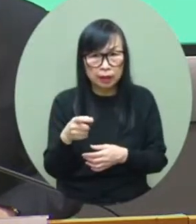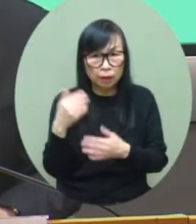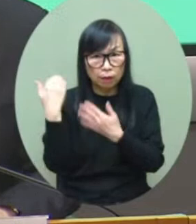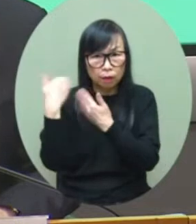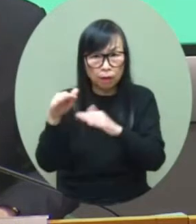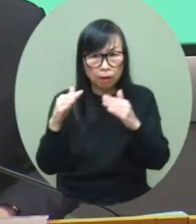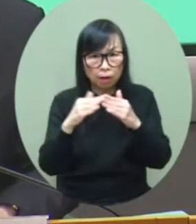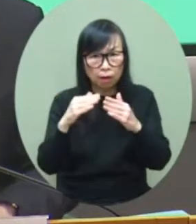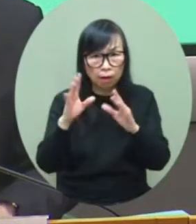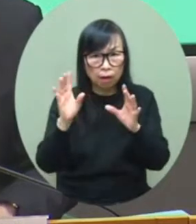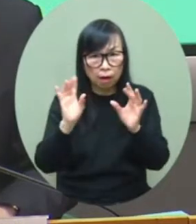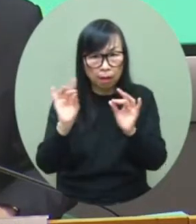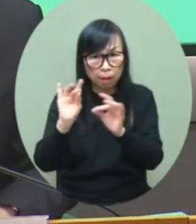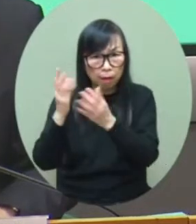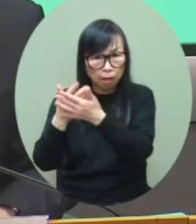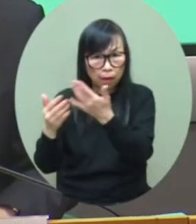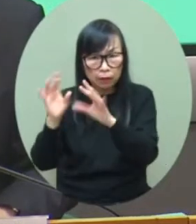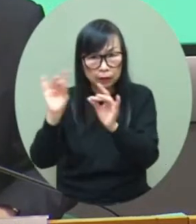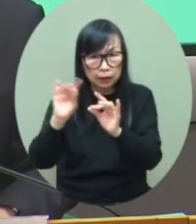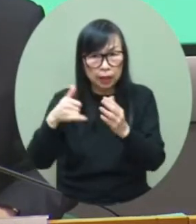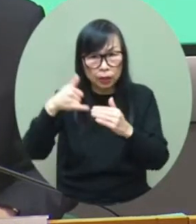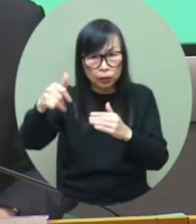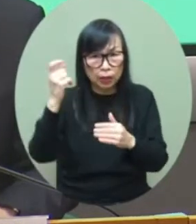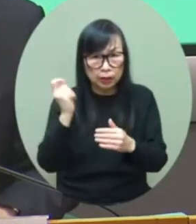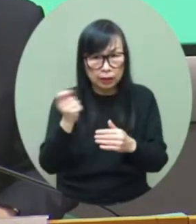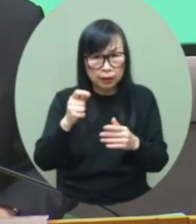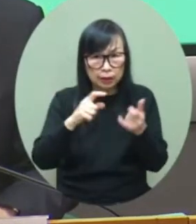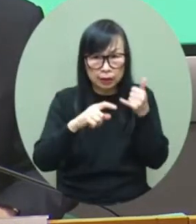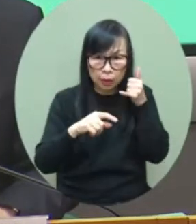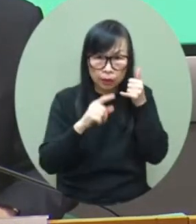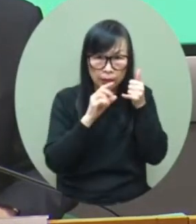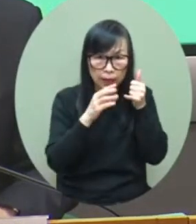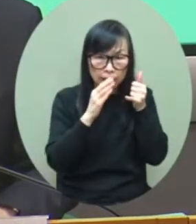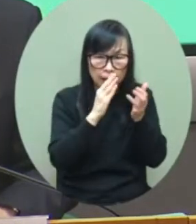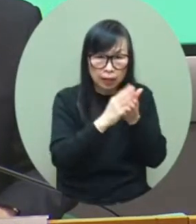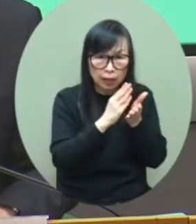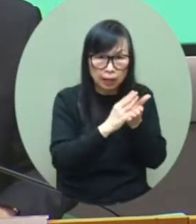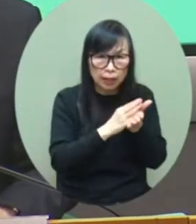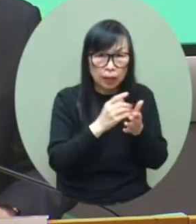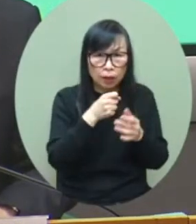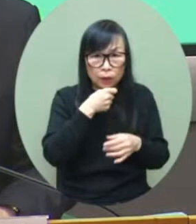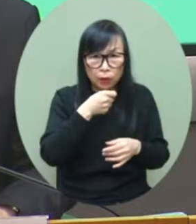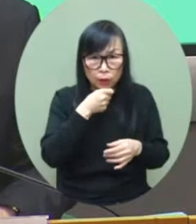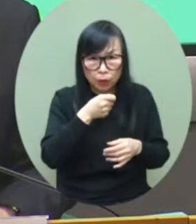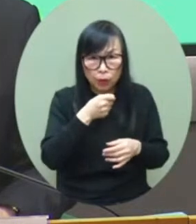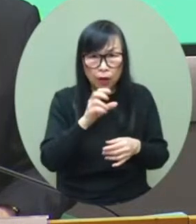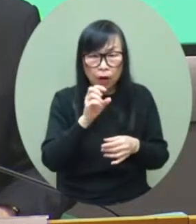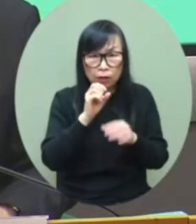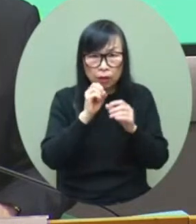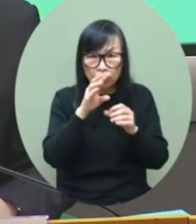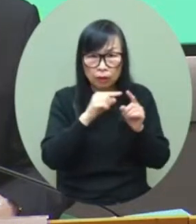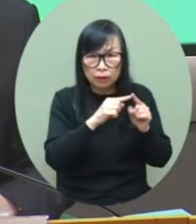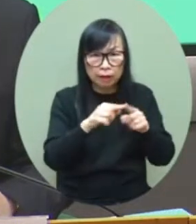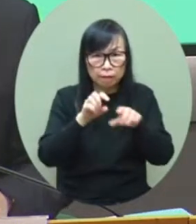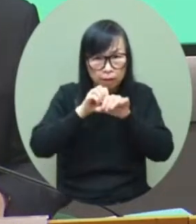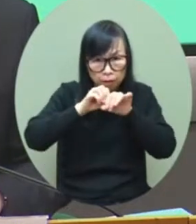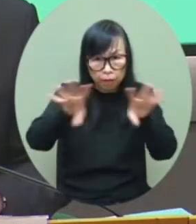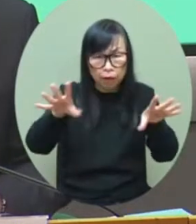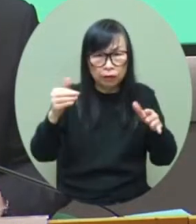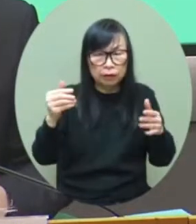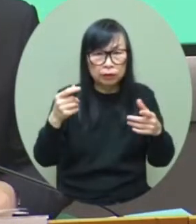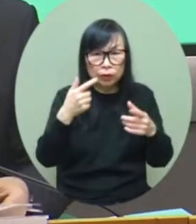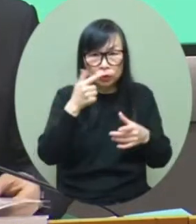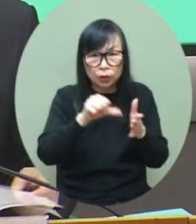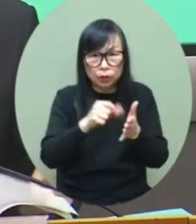the information and schedule on our website. And also we will upload the information on our e-mobility app, as